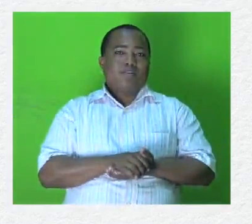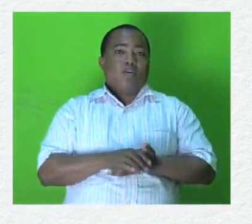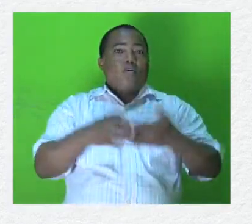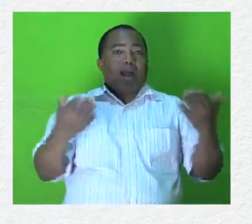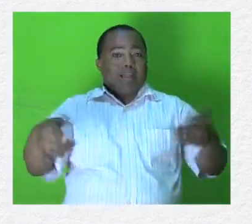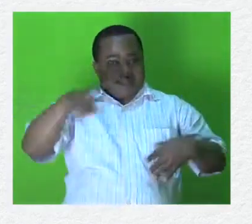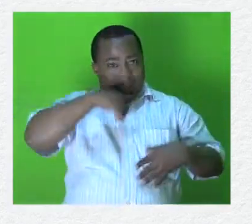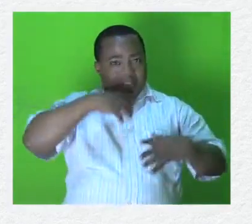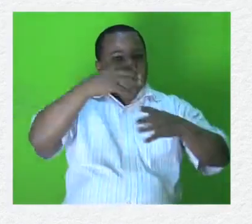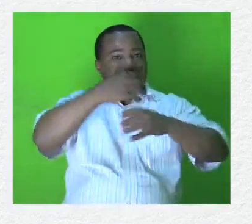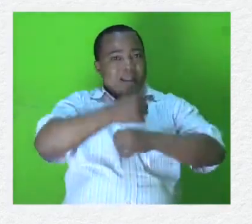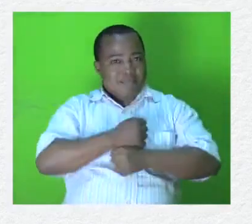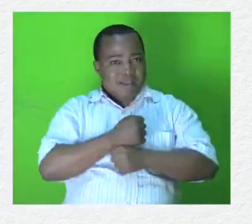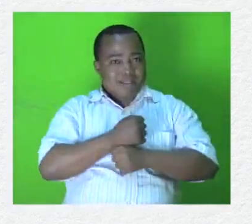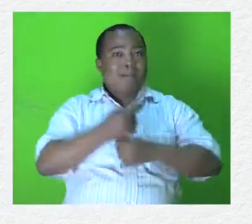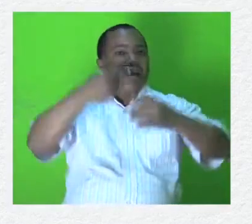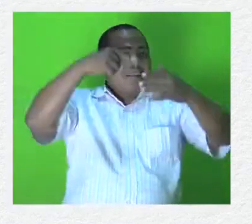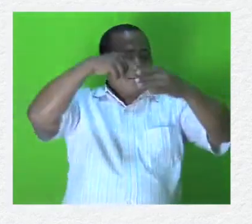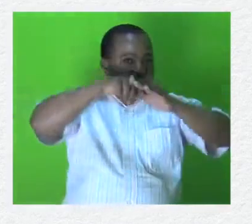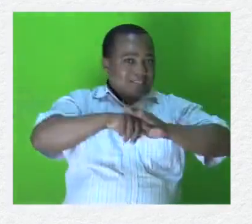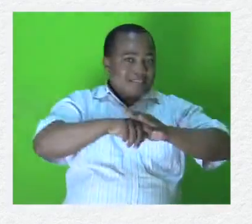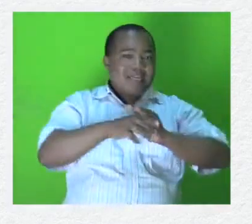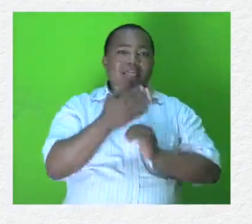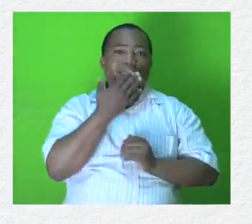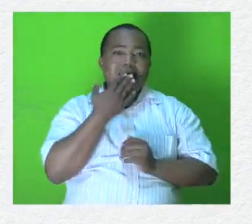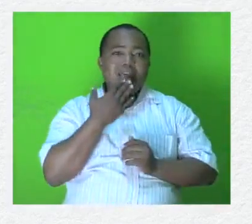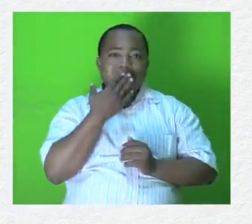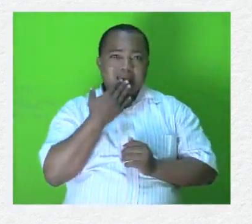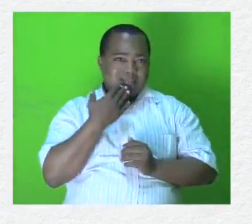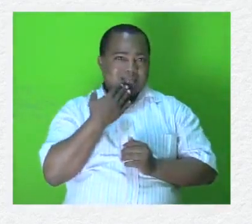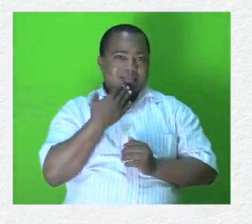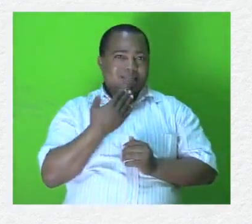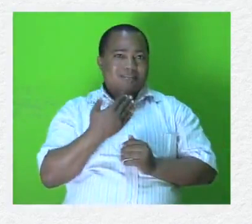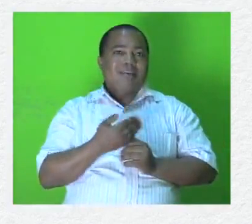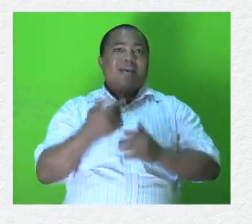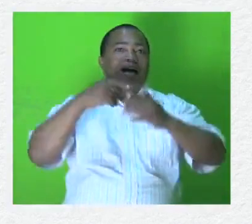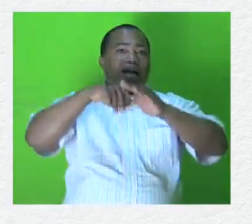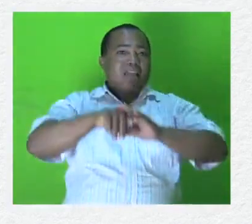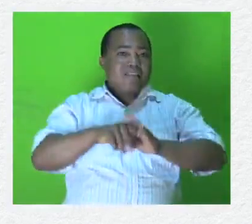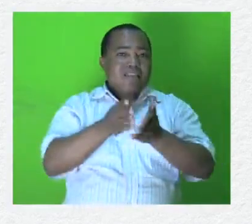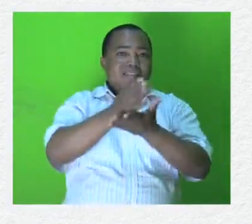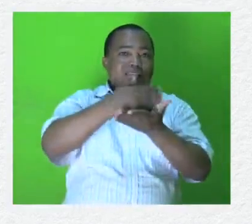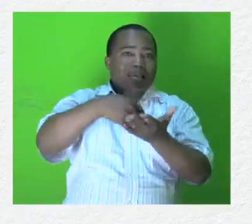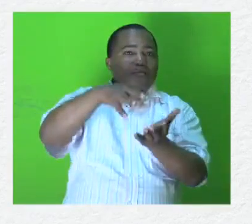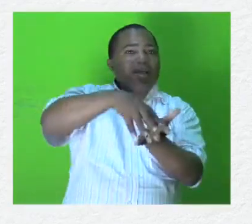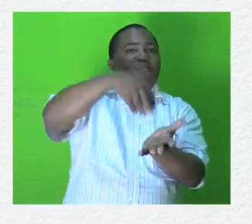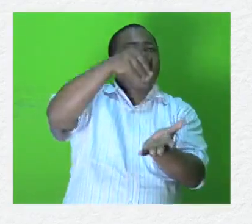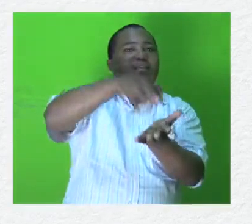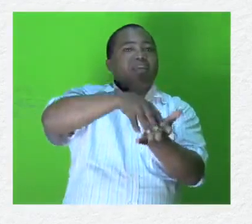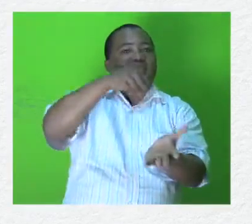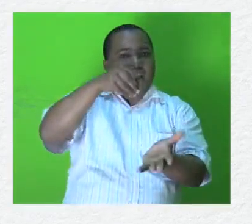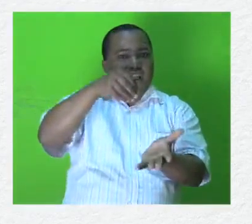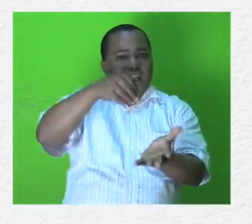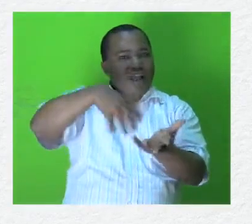what can we get if we put a spoon of sugar in a half full of sand